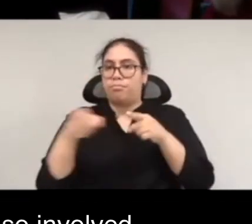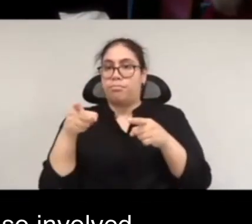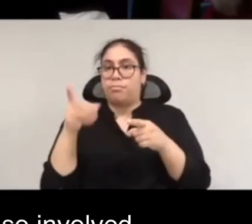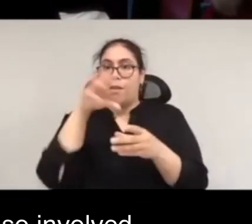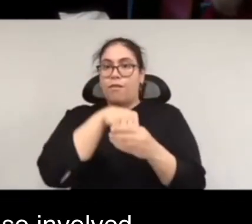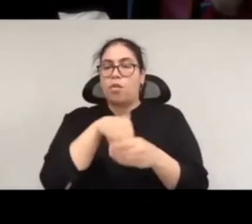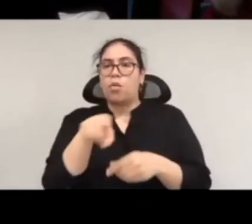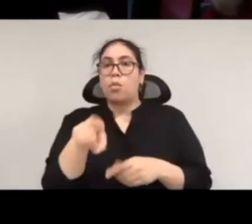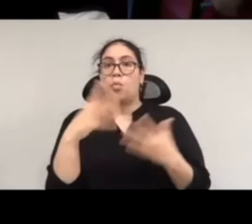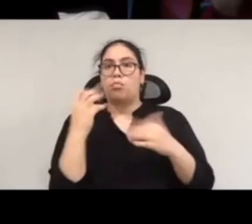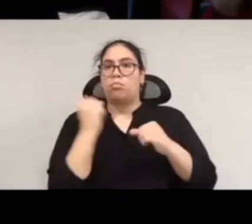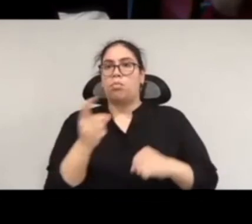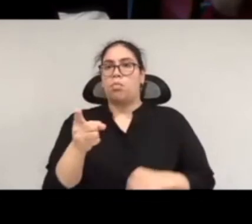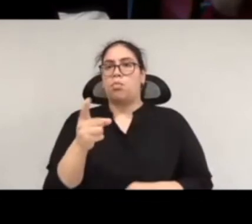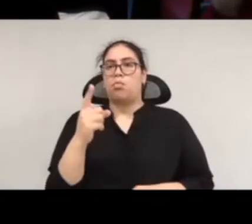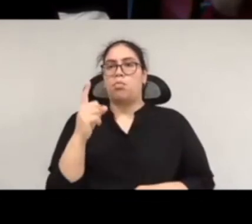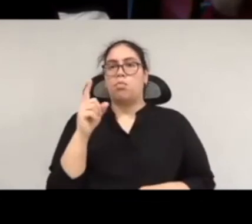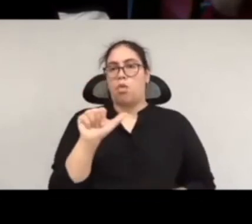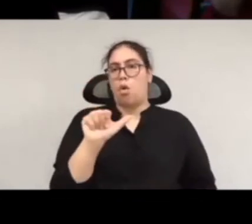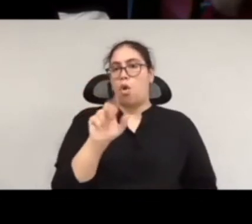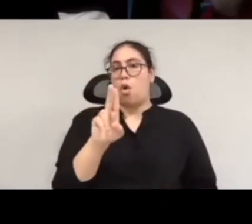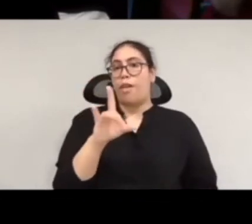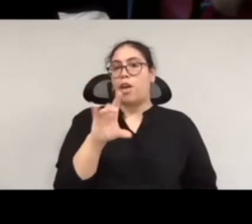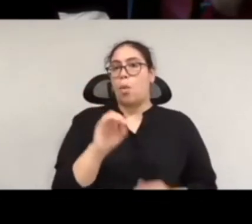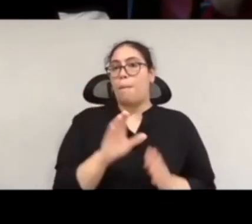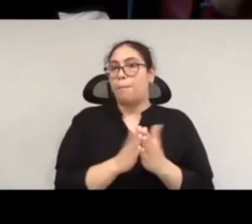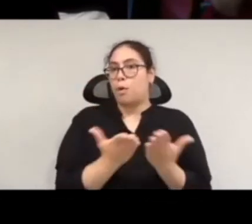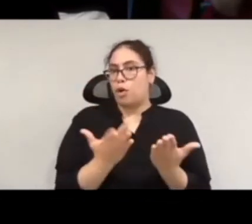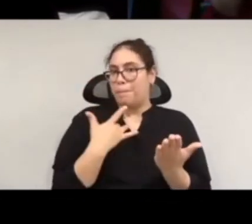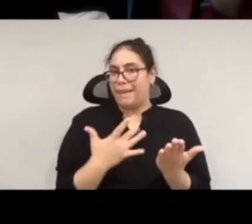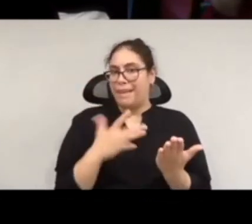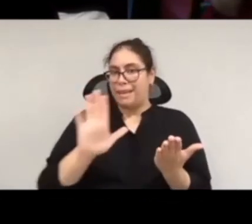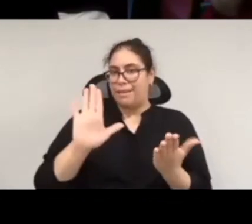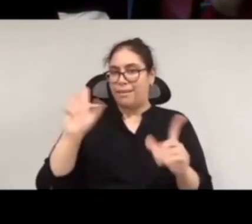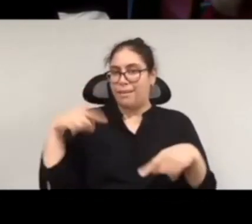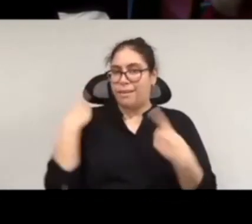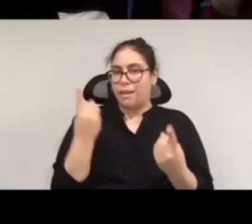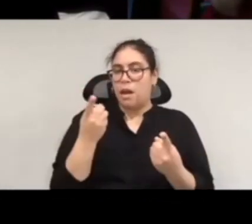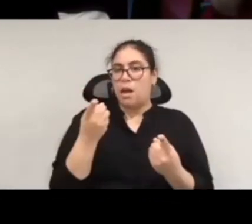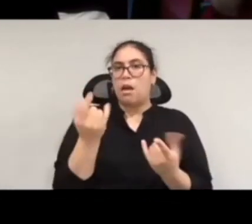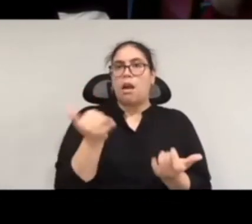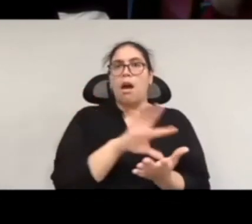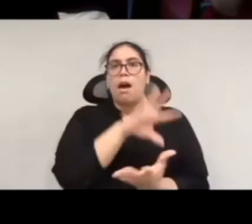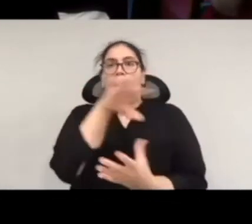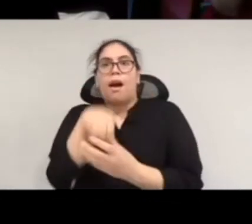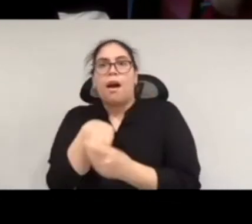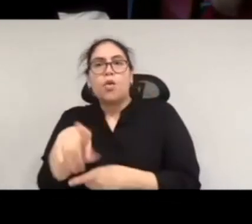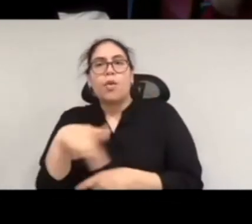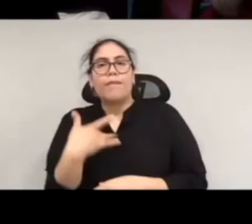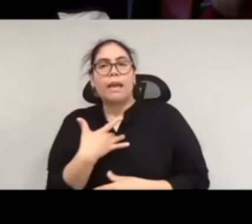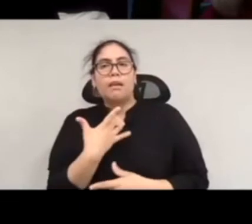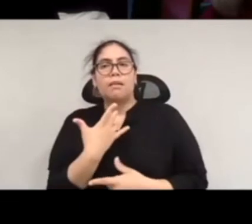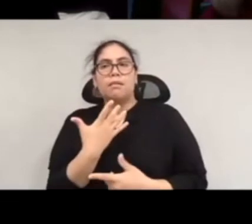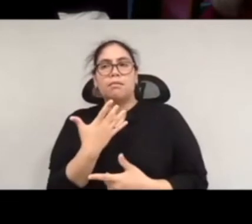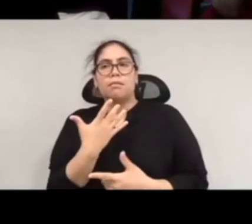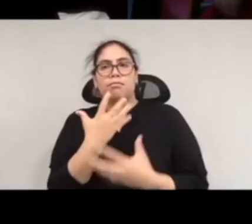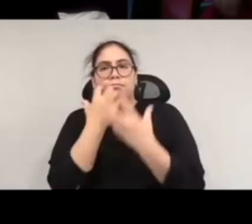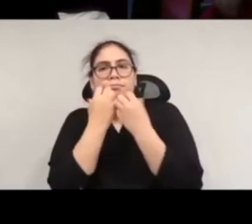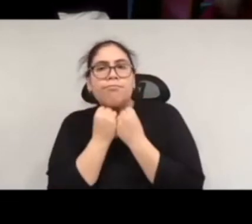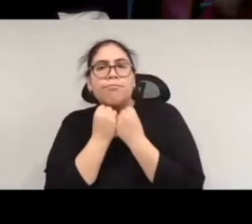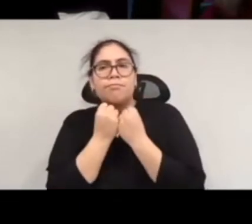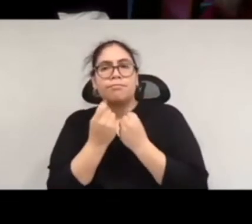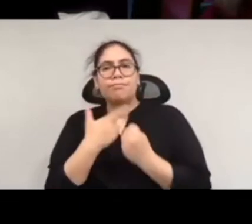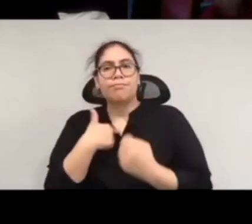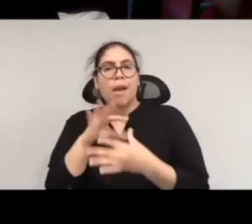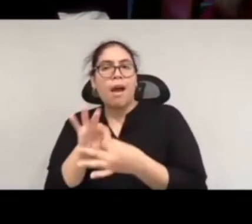audio books. But now this part of this world became very endearing to you. And I think that our